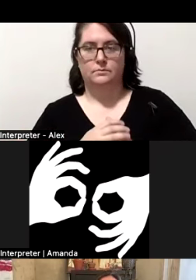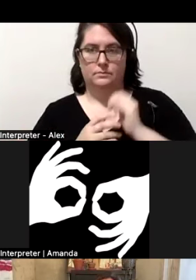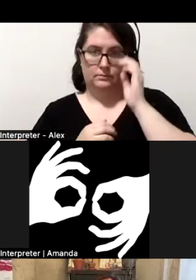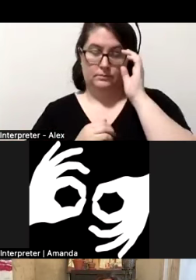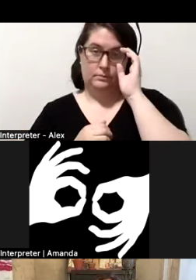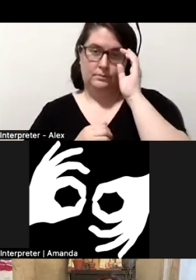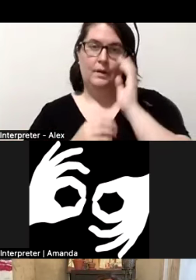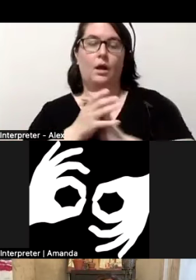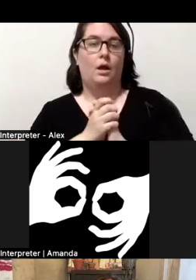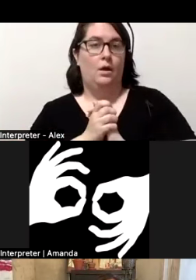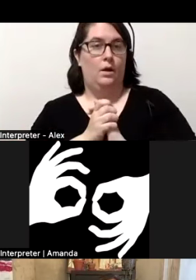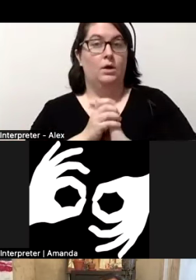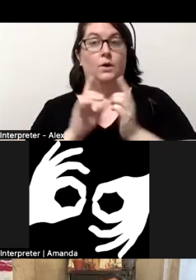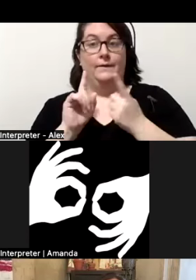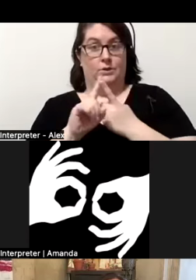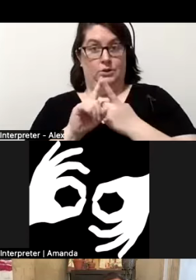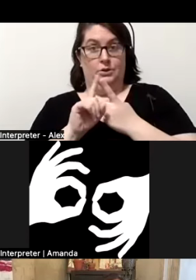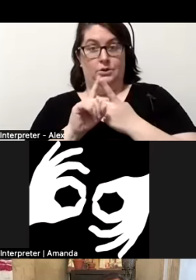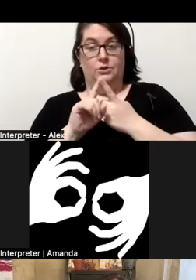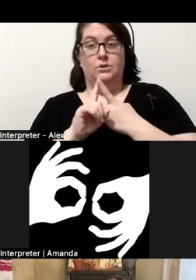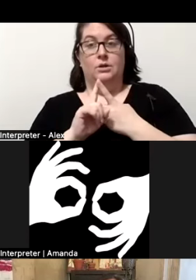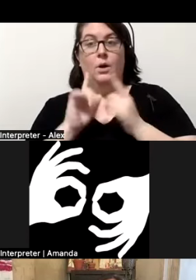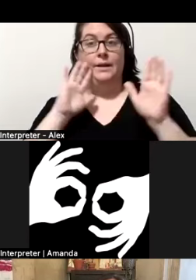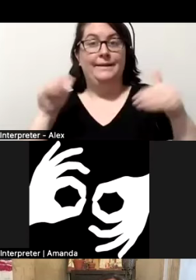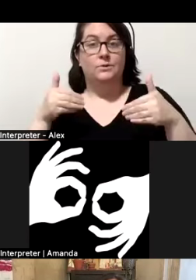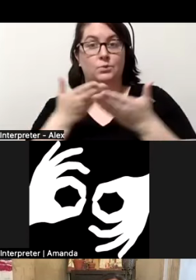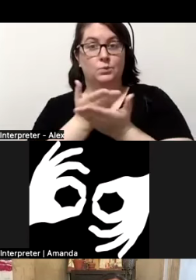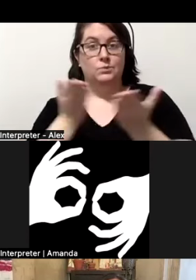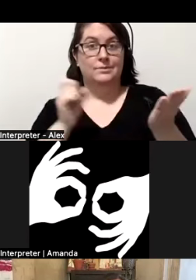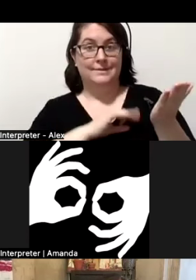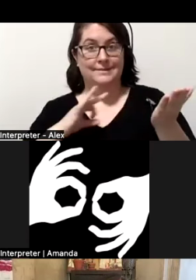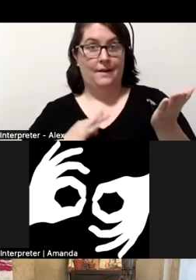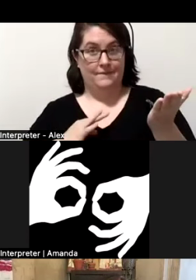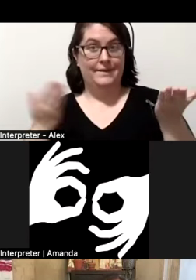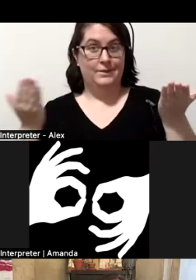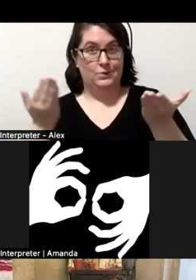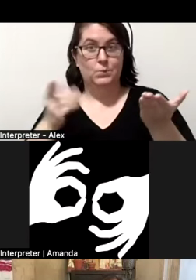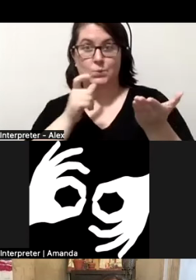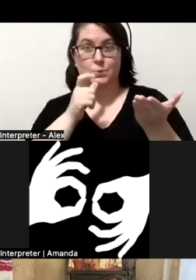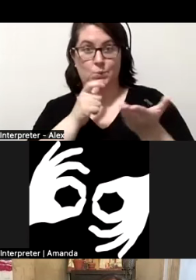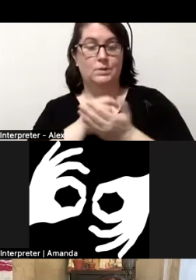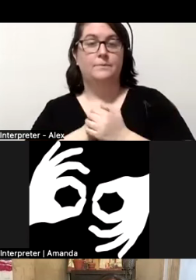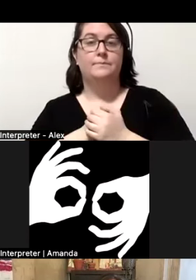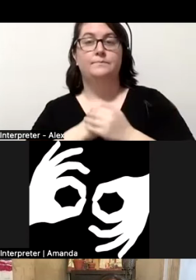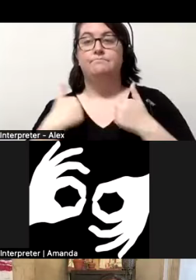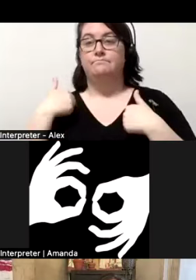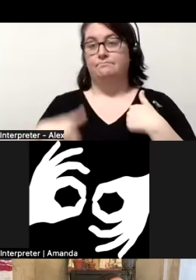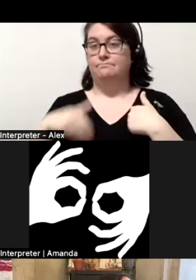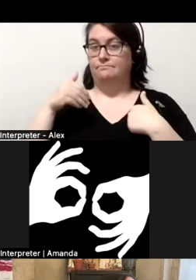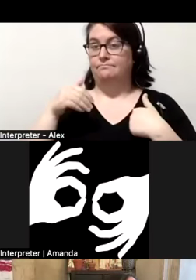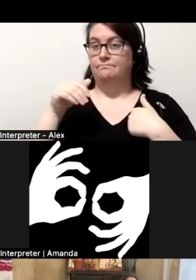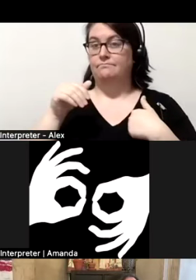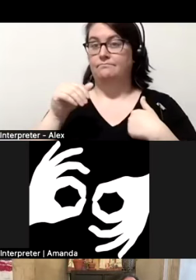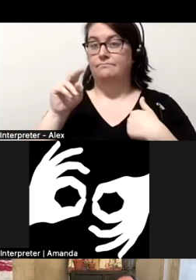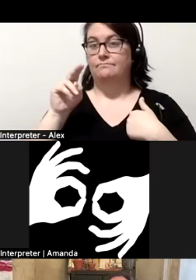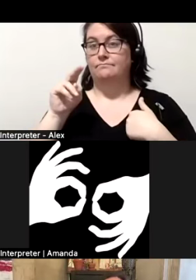But before we get into that, I'd just like to introduce the KAC staff and let you know who's here today. So I am, if we can